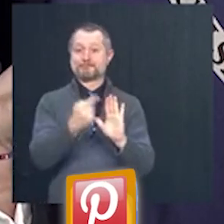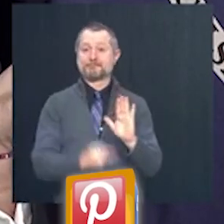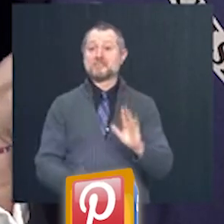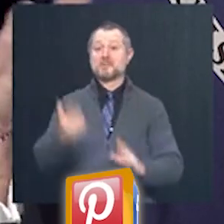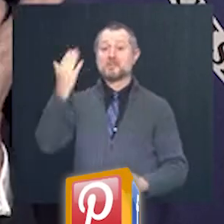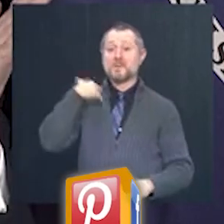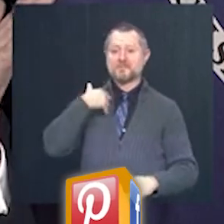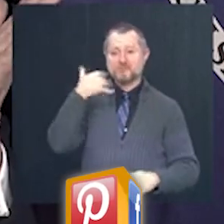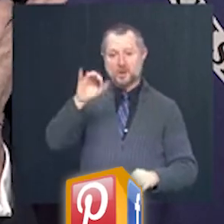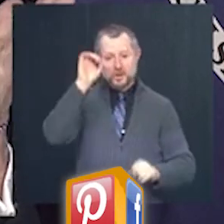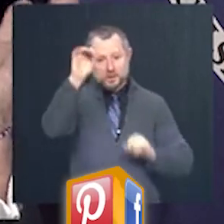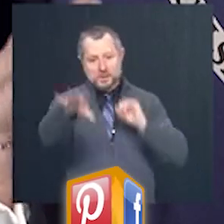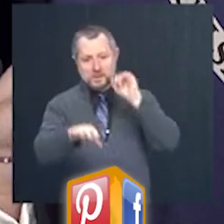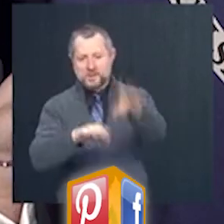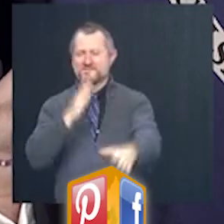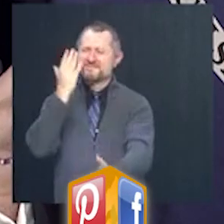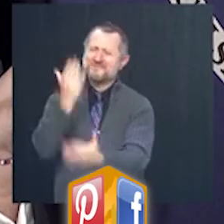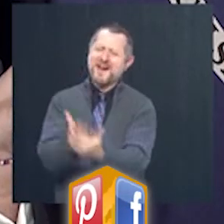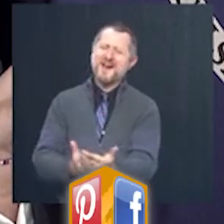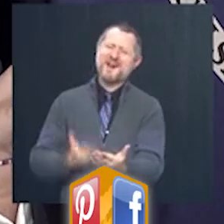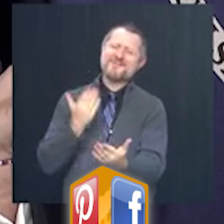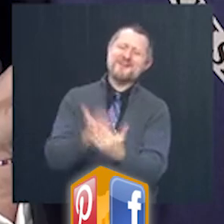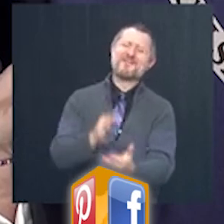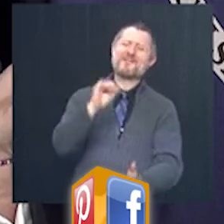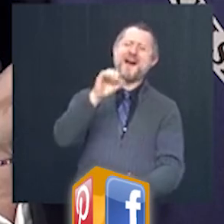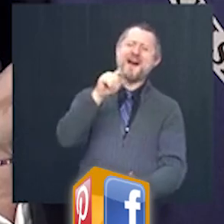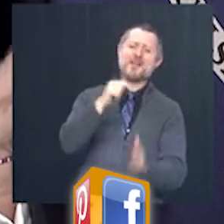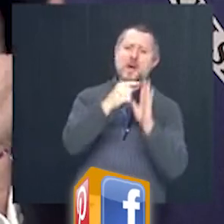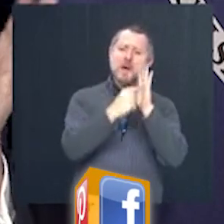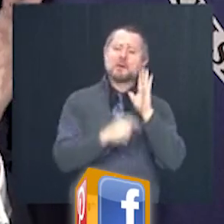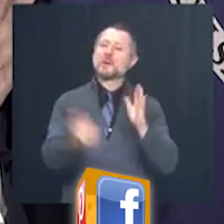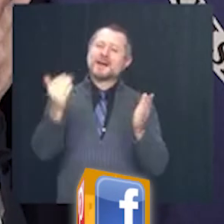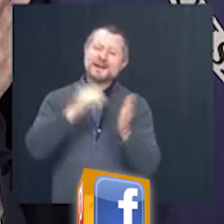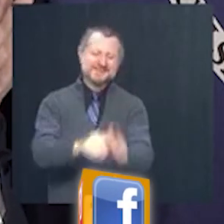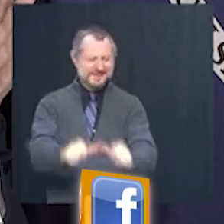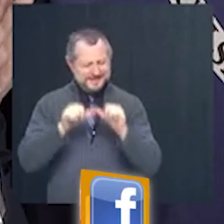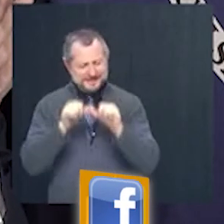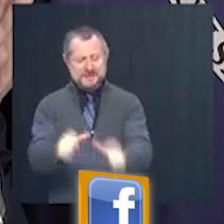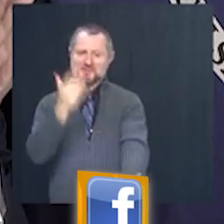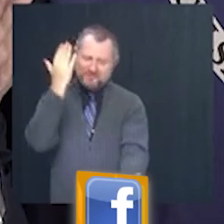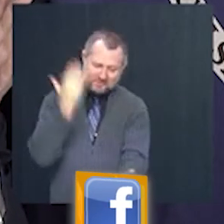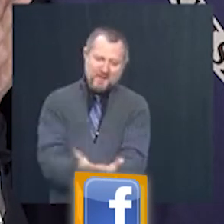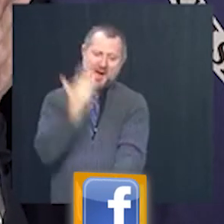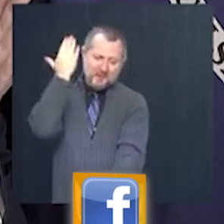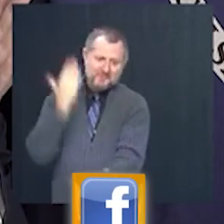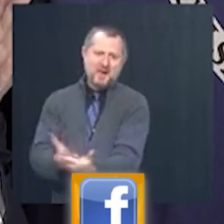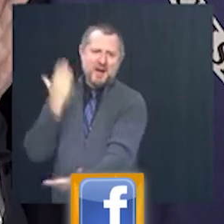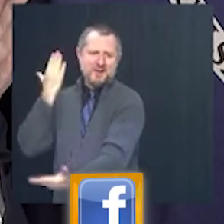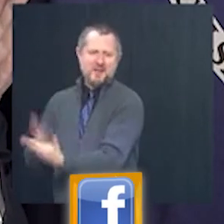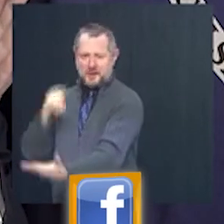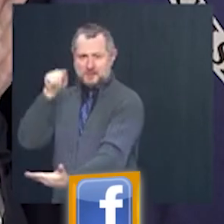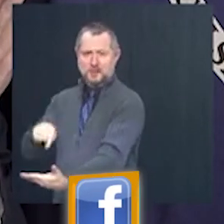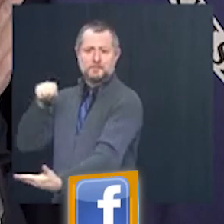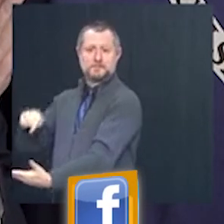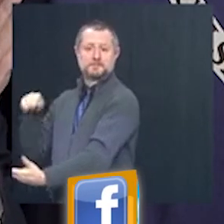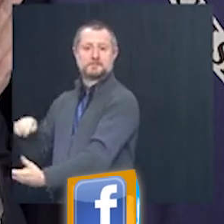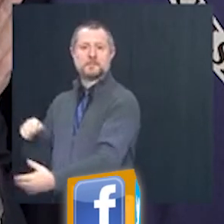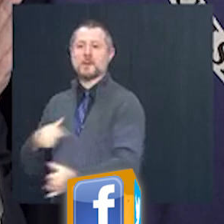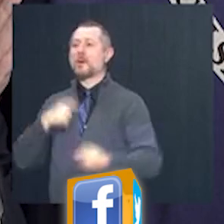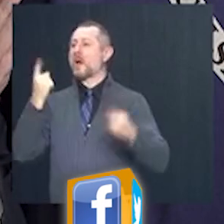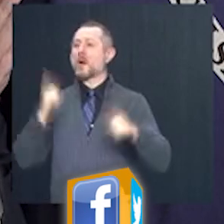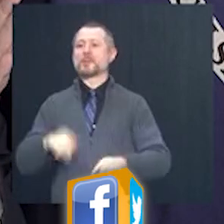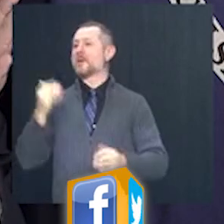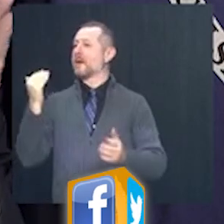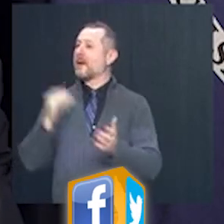truth. I'm going to end it telling people the truth. You cannot overwhelm the